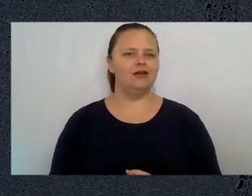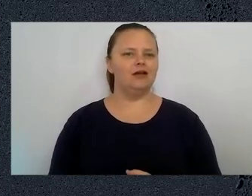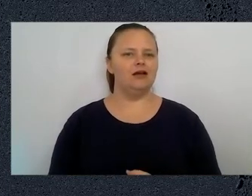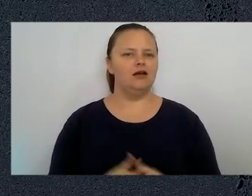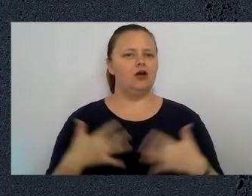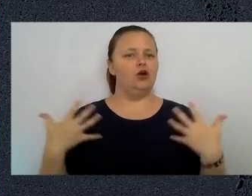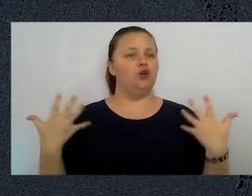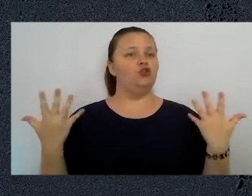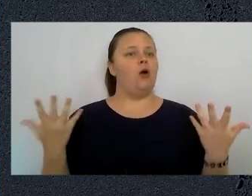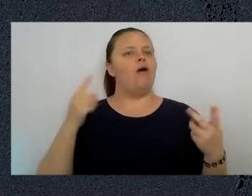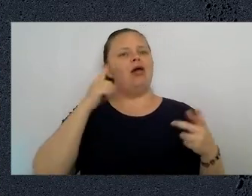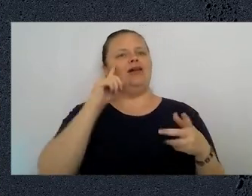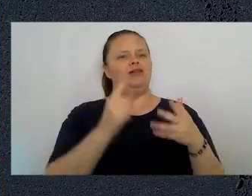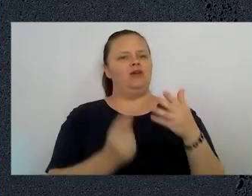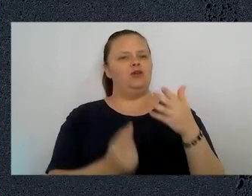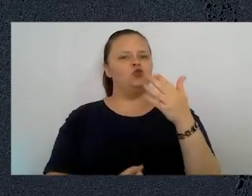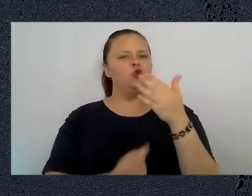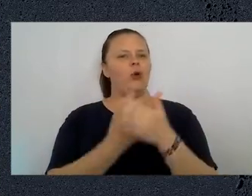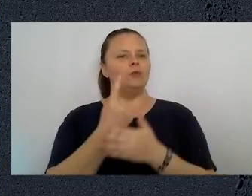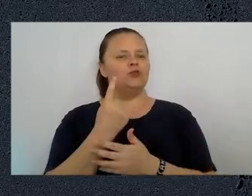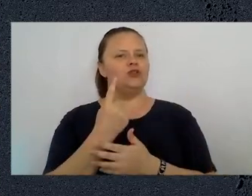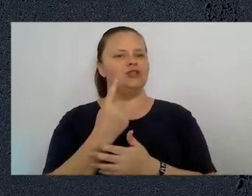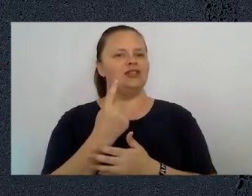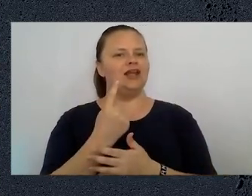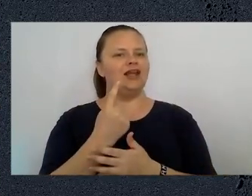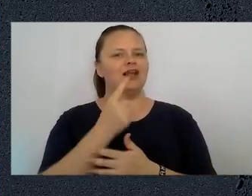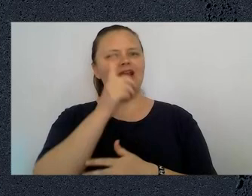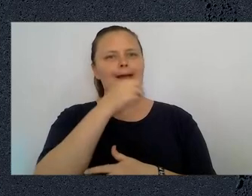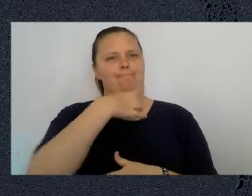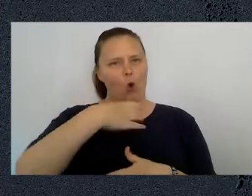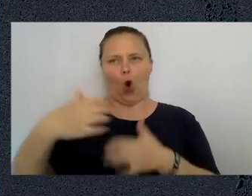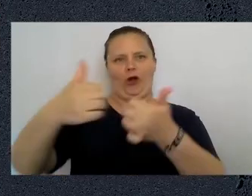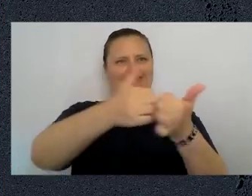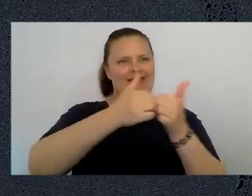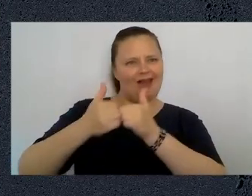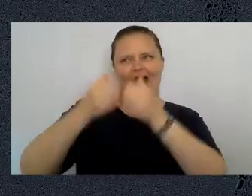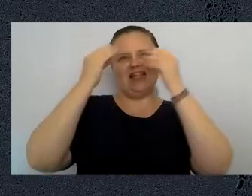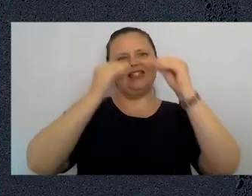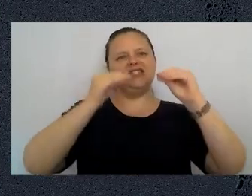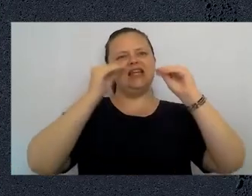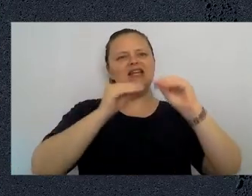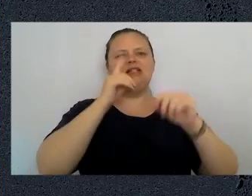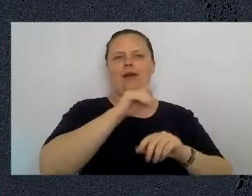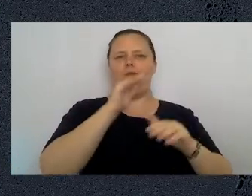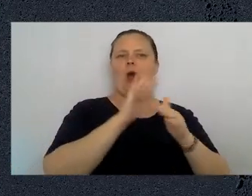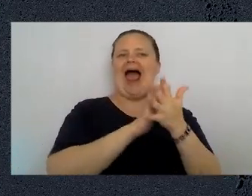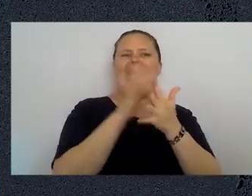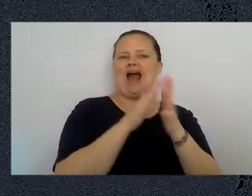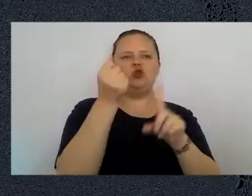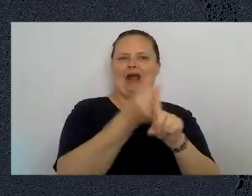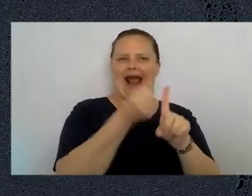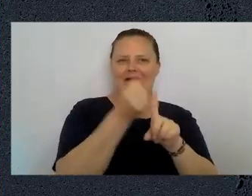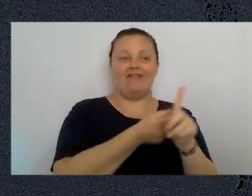it's an opportunity for us to be doing more together to teach people how to advocate for STEM and women in